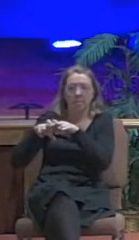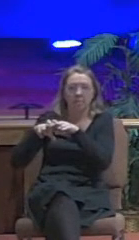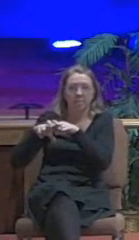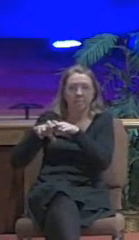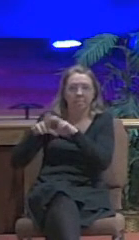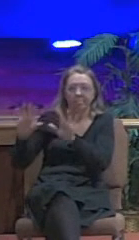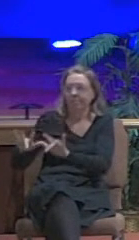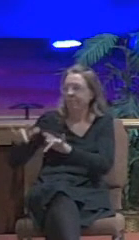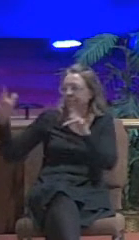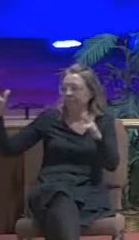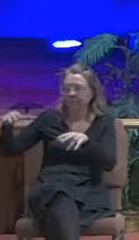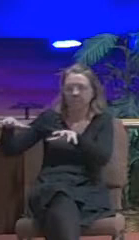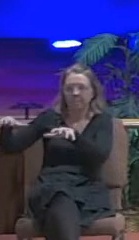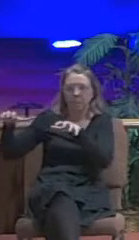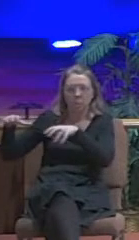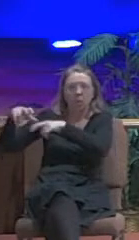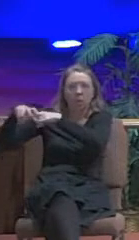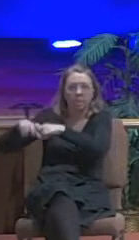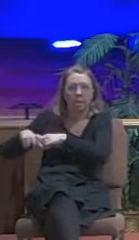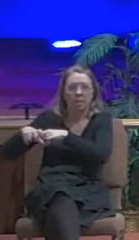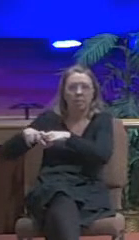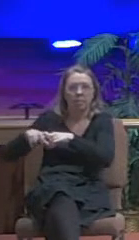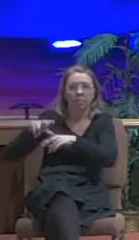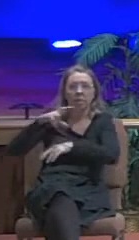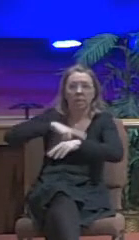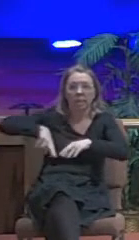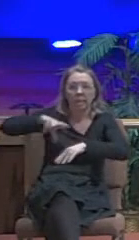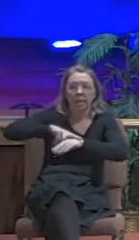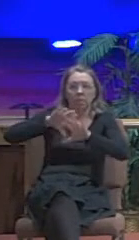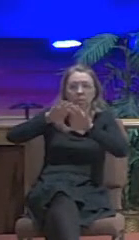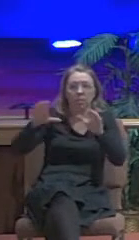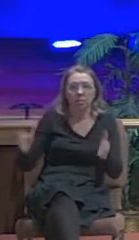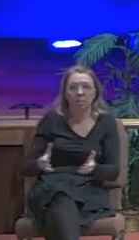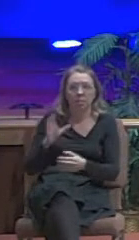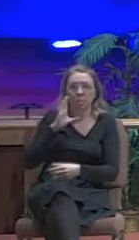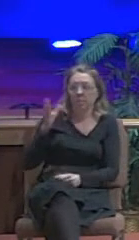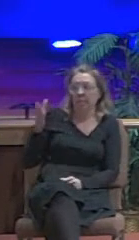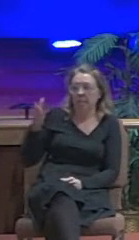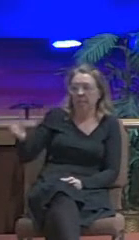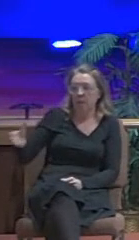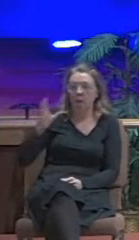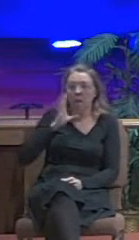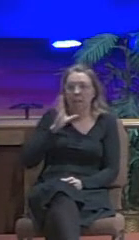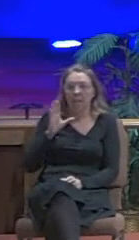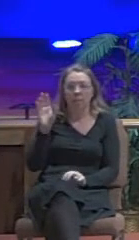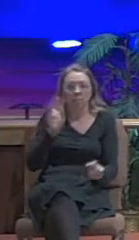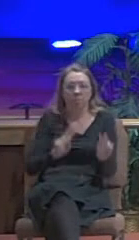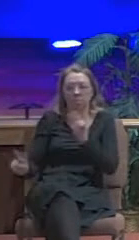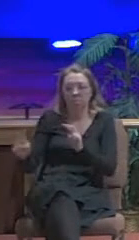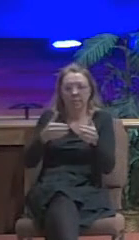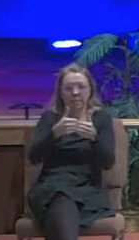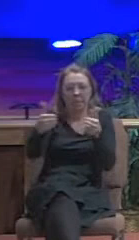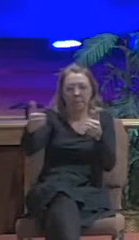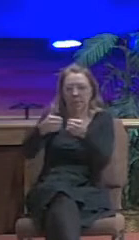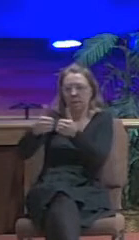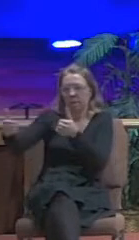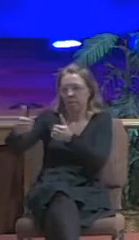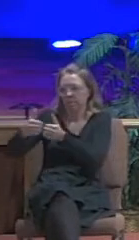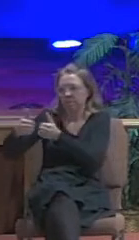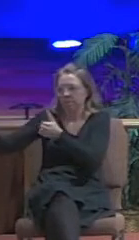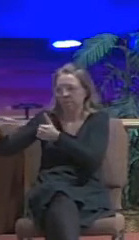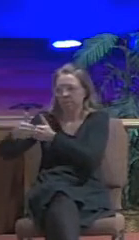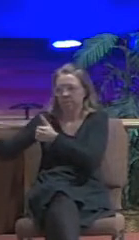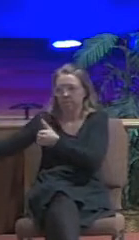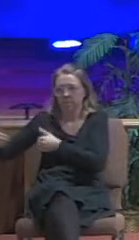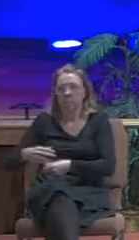the nations will be gathered before him, and he will separate the people one from another as a shepherd separates the